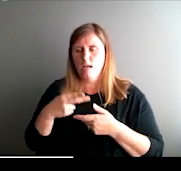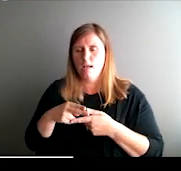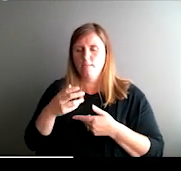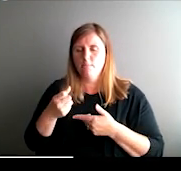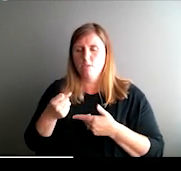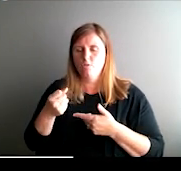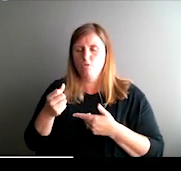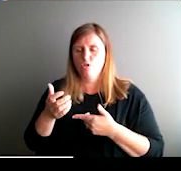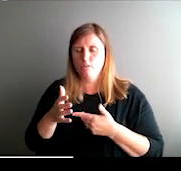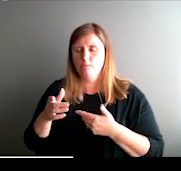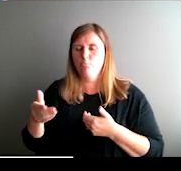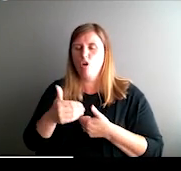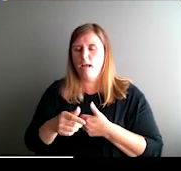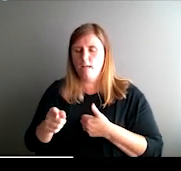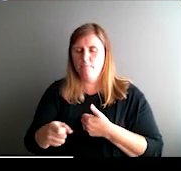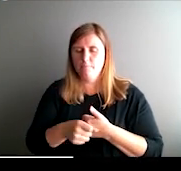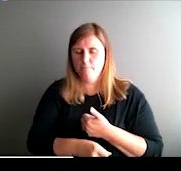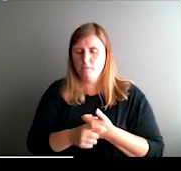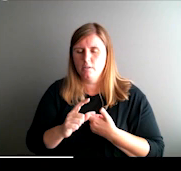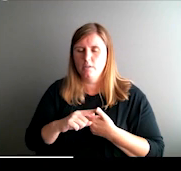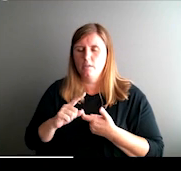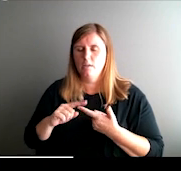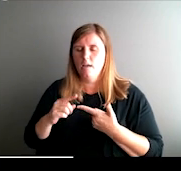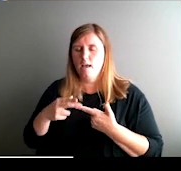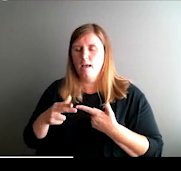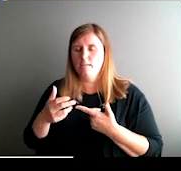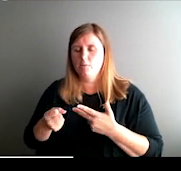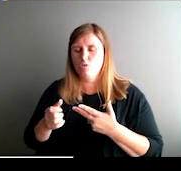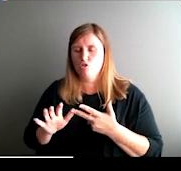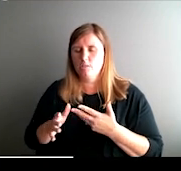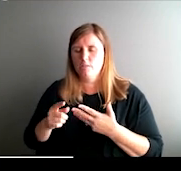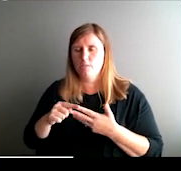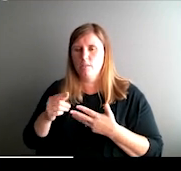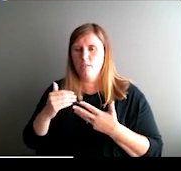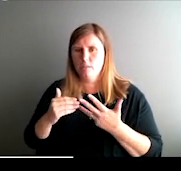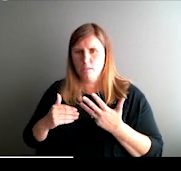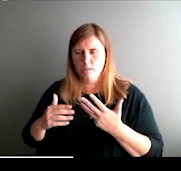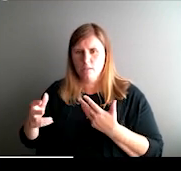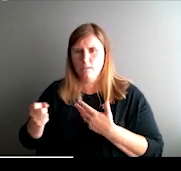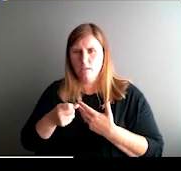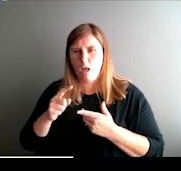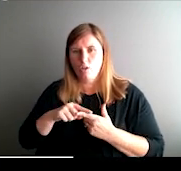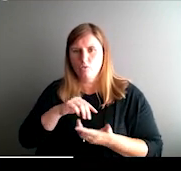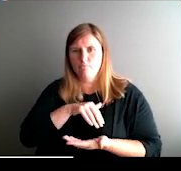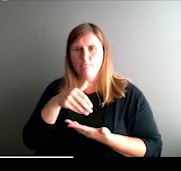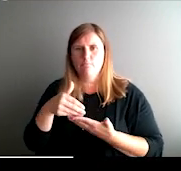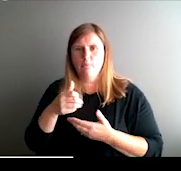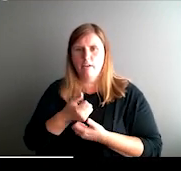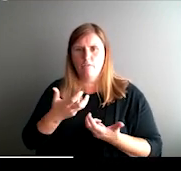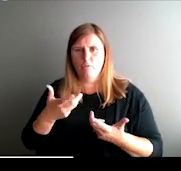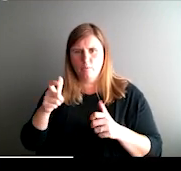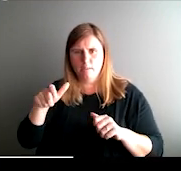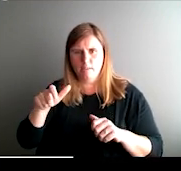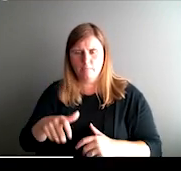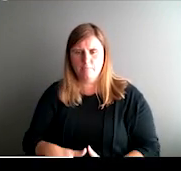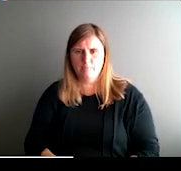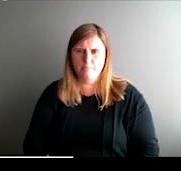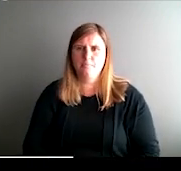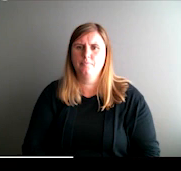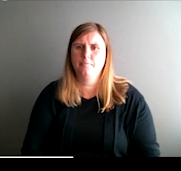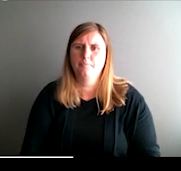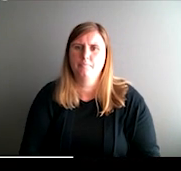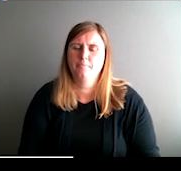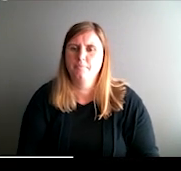cheese. You get the bread, there's the bread. Now eggs, milk, cheese, eggs, and so on and so forth until you have everything that you were asked to retrieve